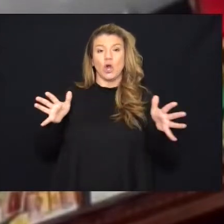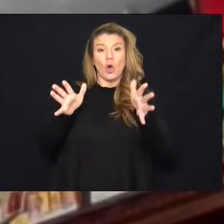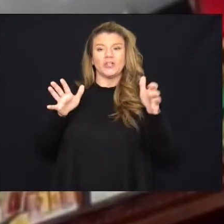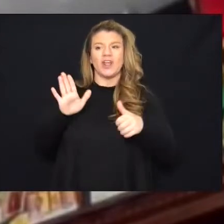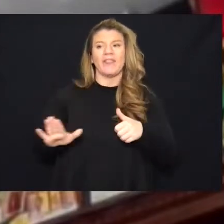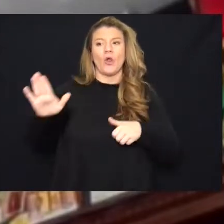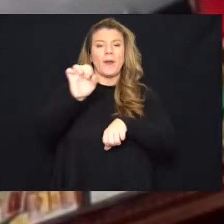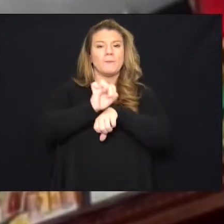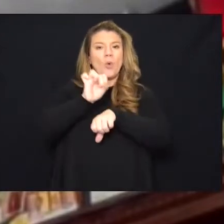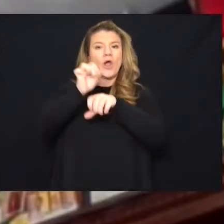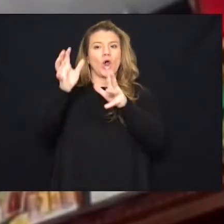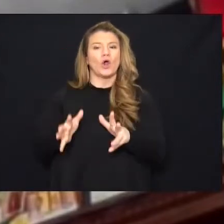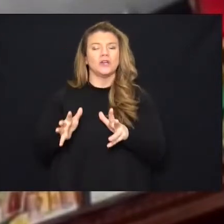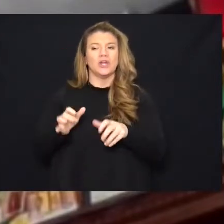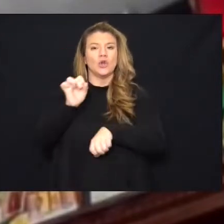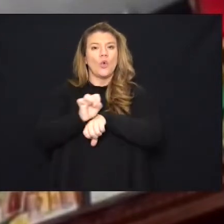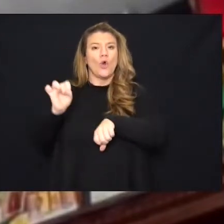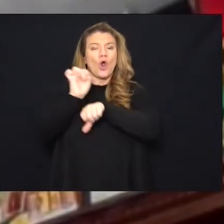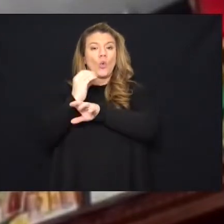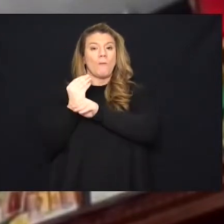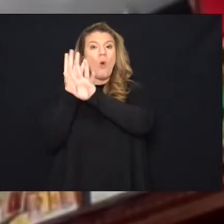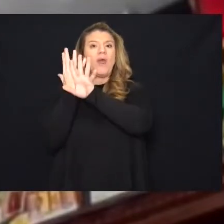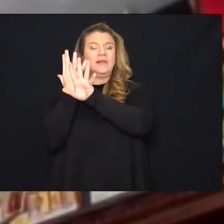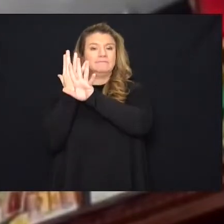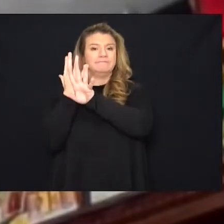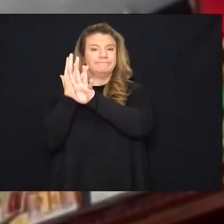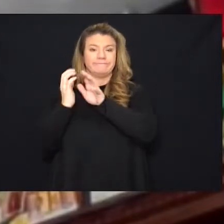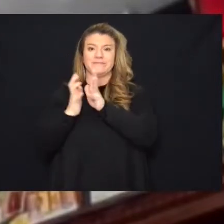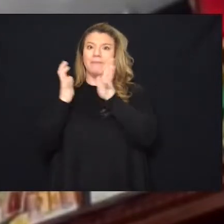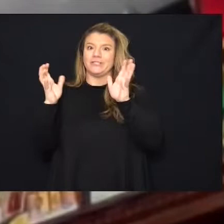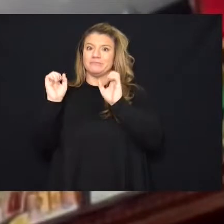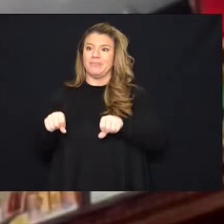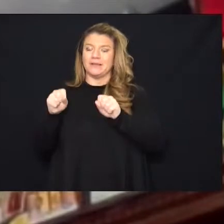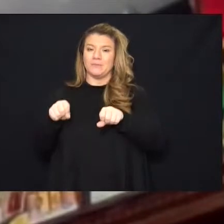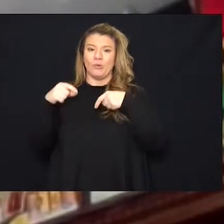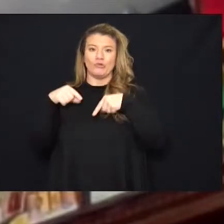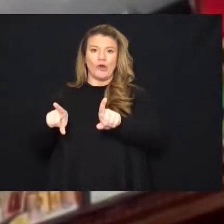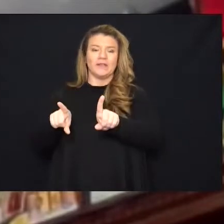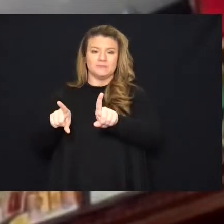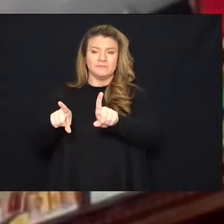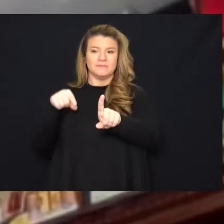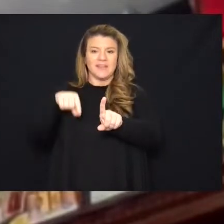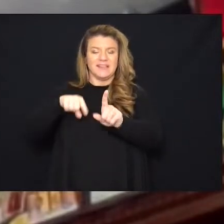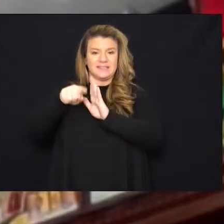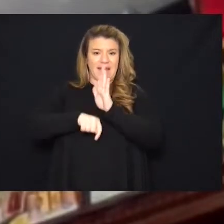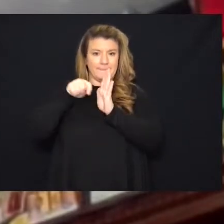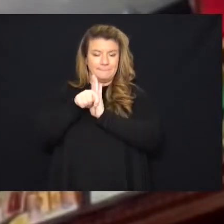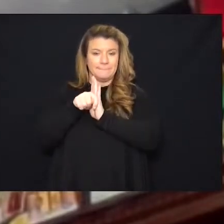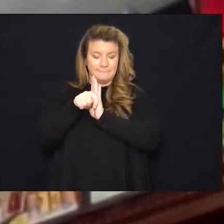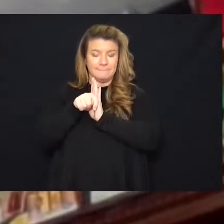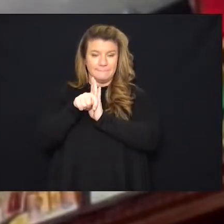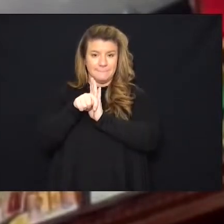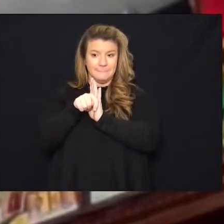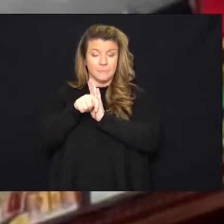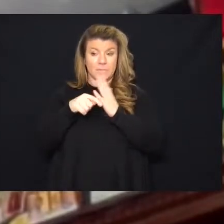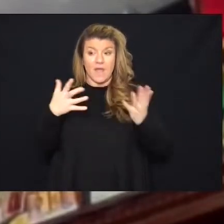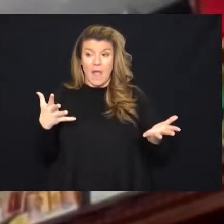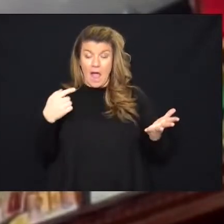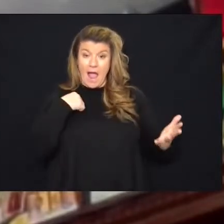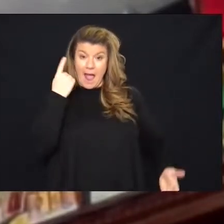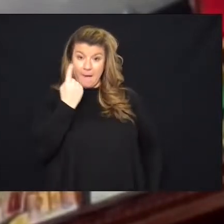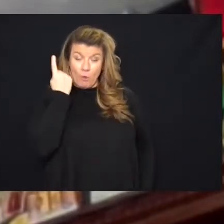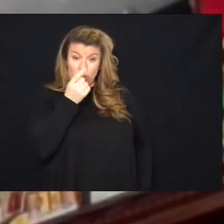to work remotely as much as possible during this period. And I'm wondering if that's